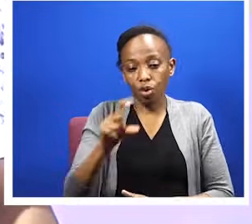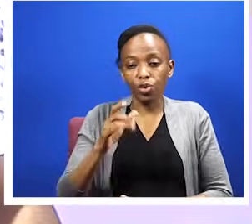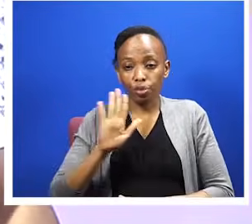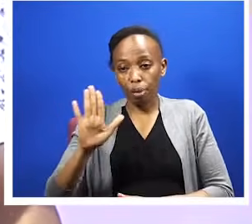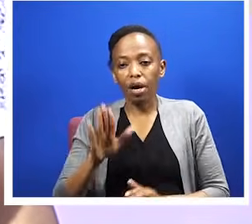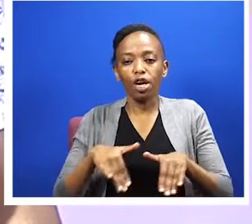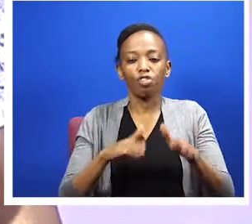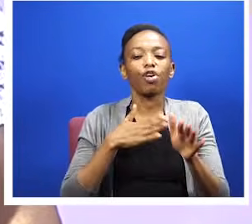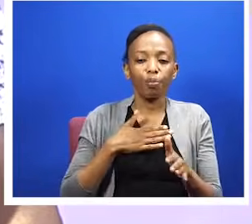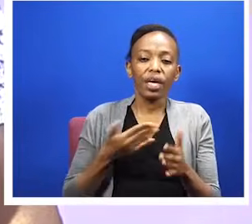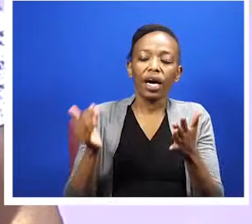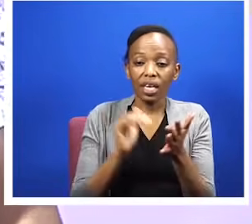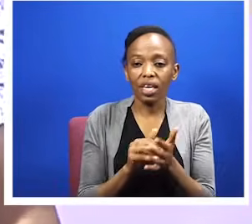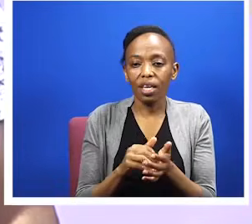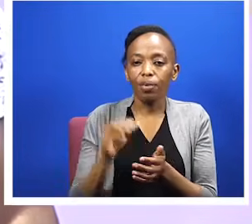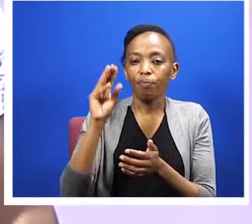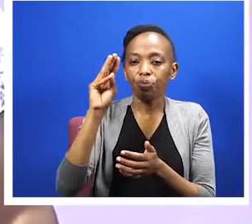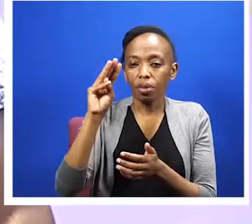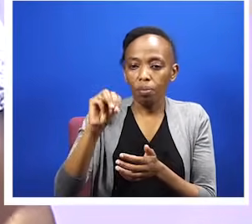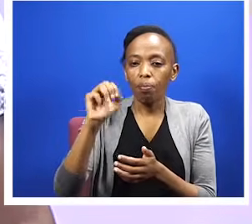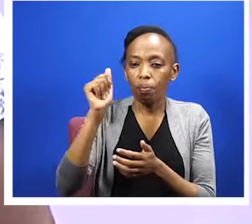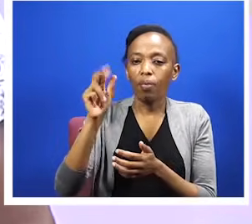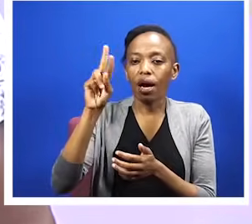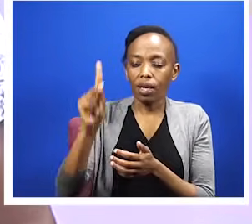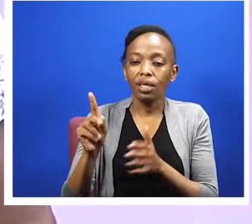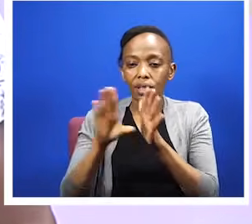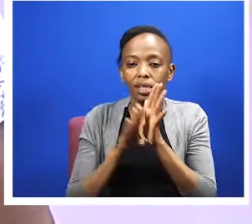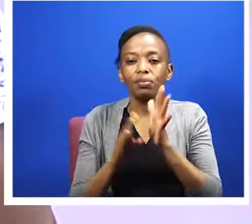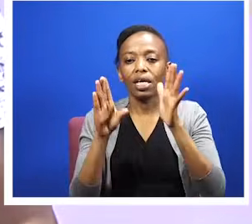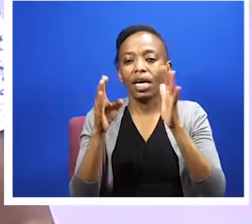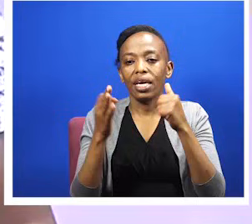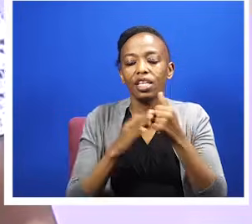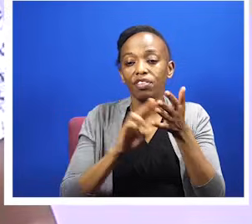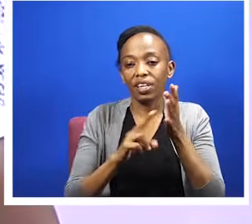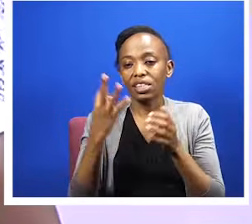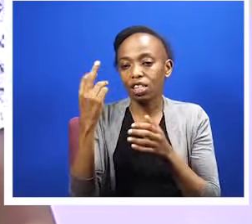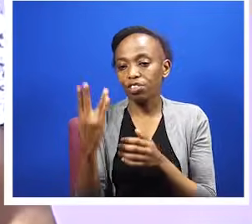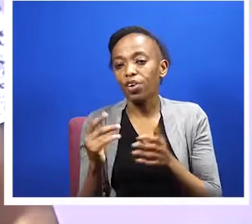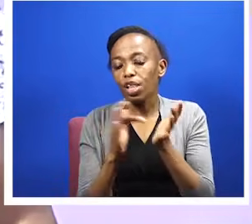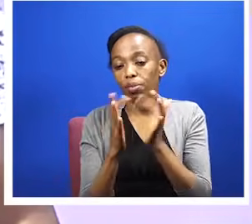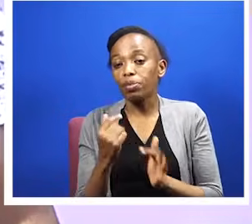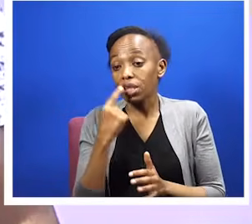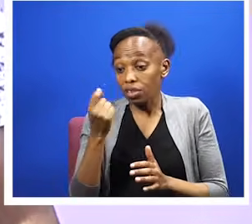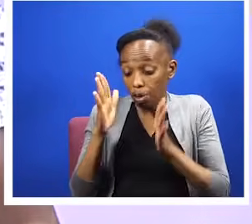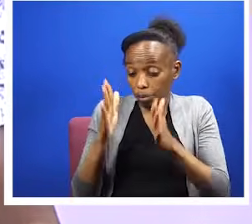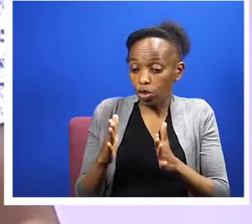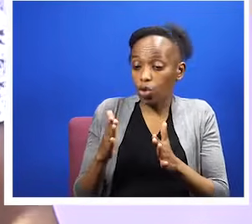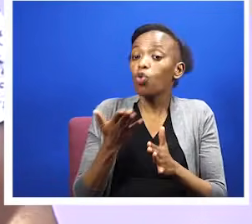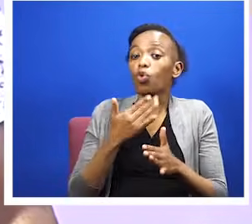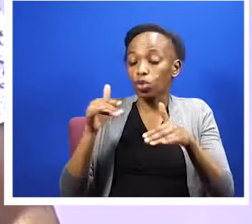follow me. I repeat once again, Mark chapter 8, verses 34. The Bible says, if anyone will come after